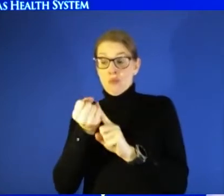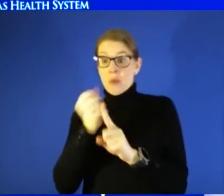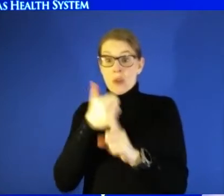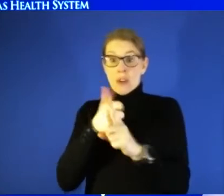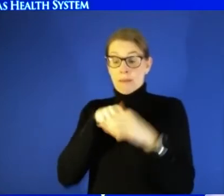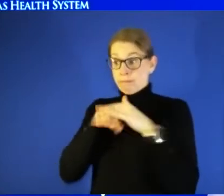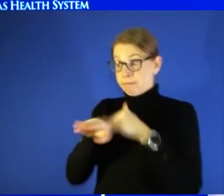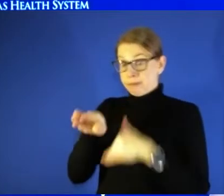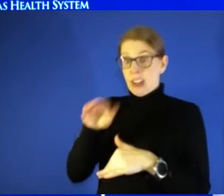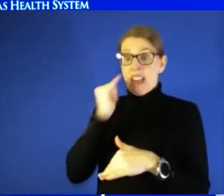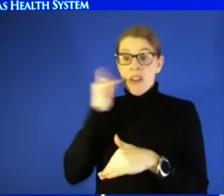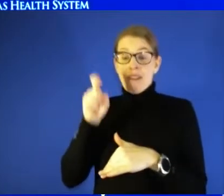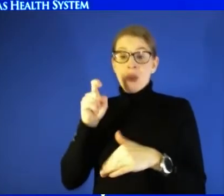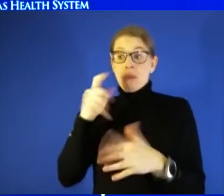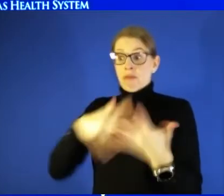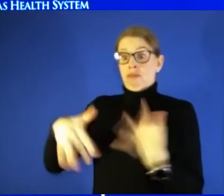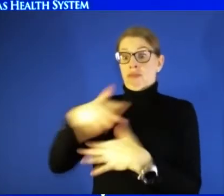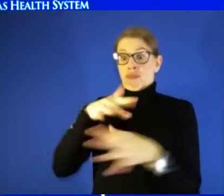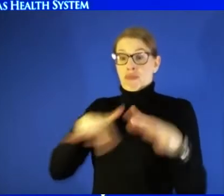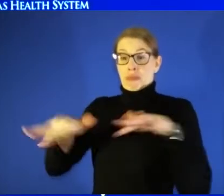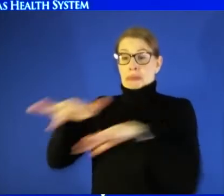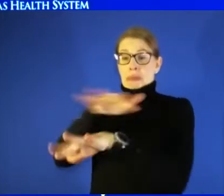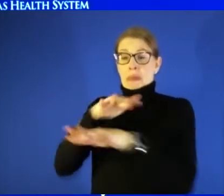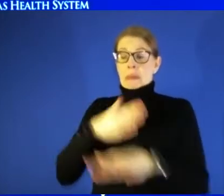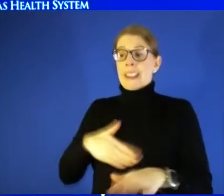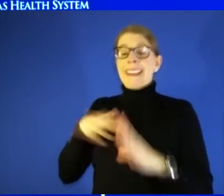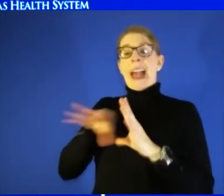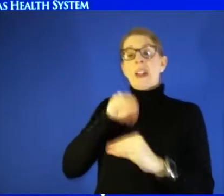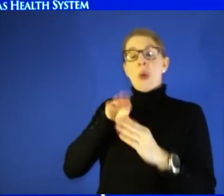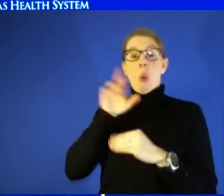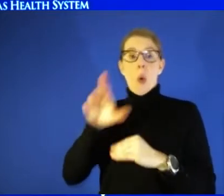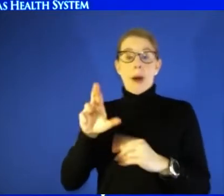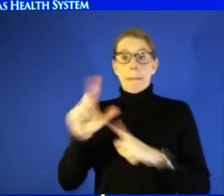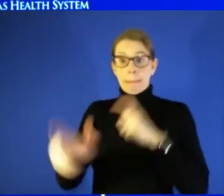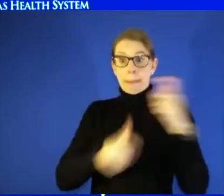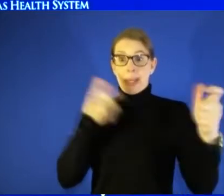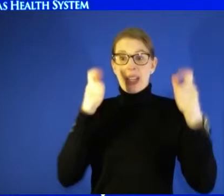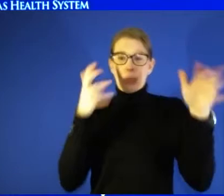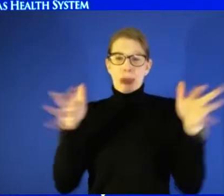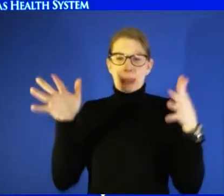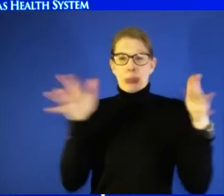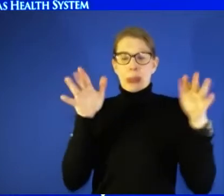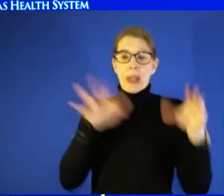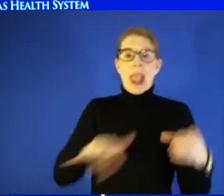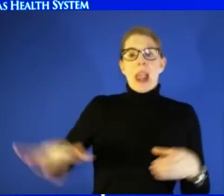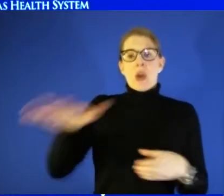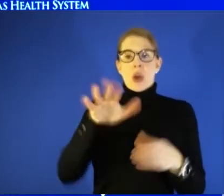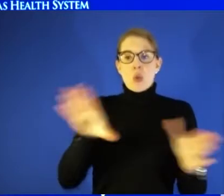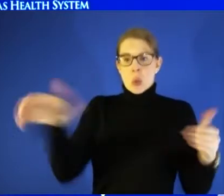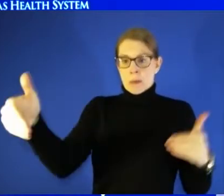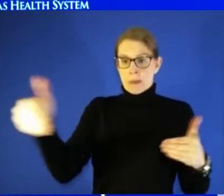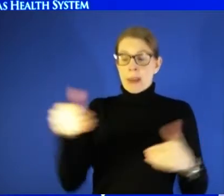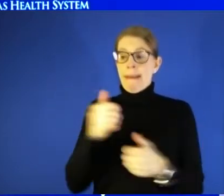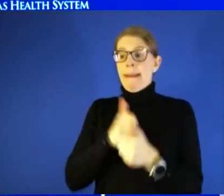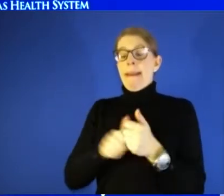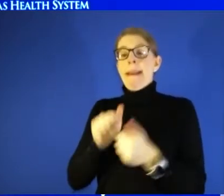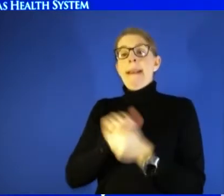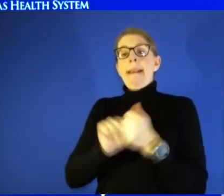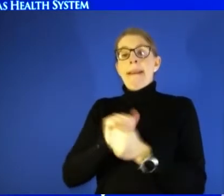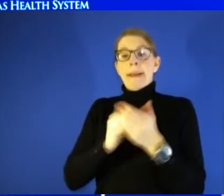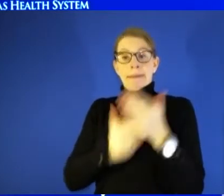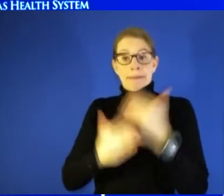gather with people, please do it outside or in a large and well-ventilated area. Hand hygiene is important, and really